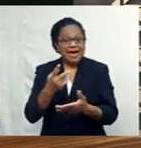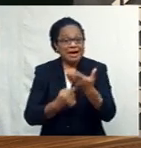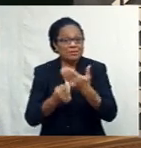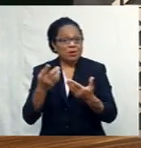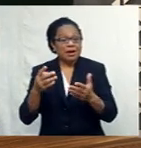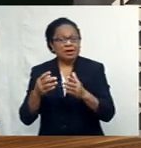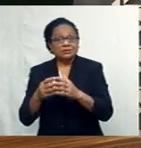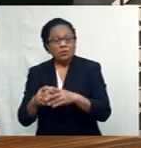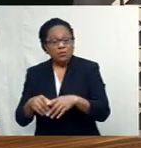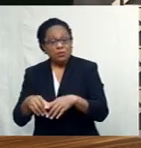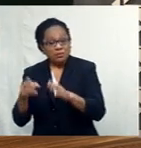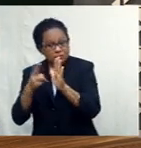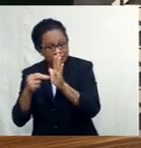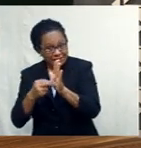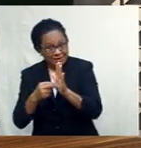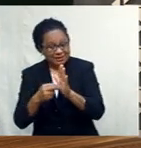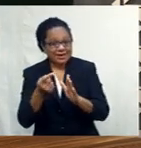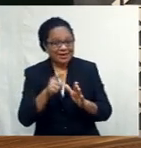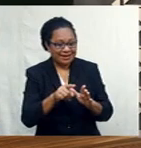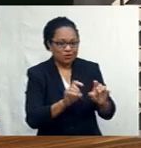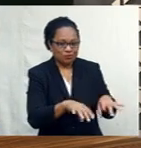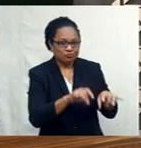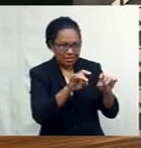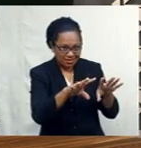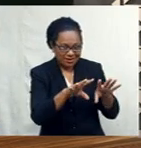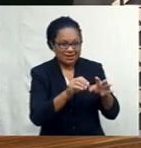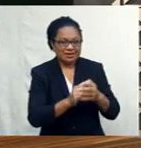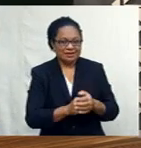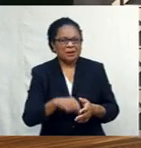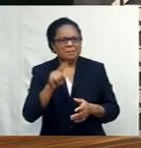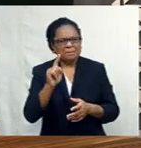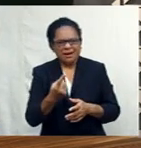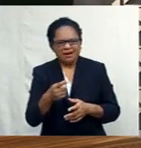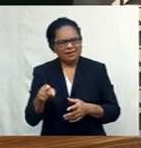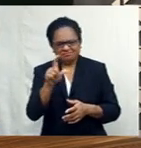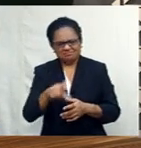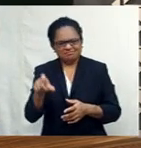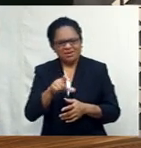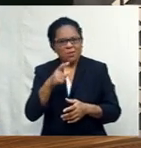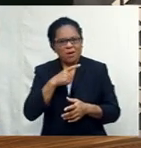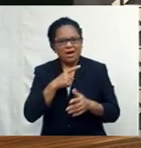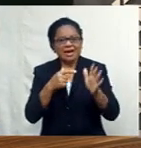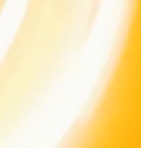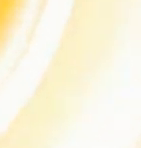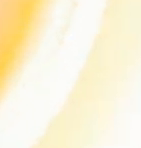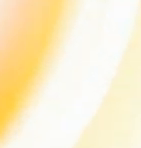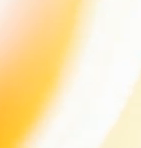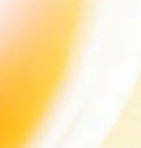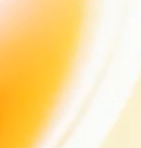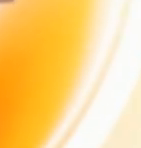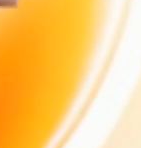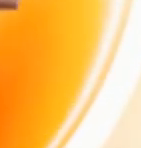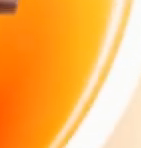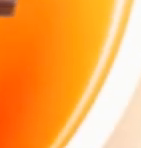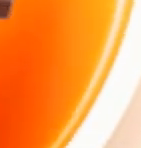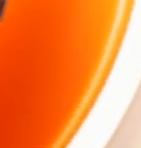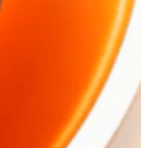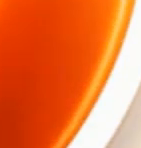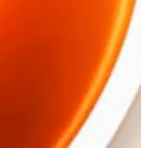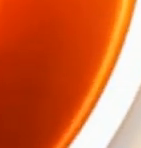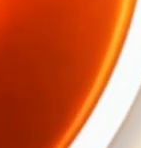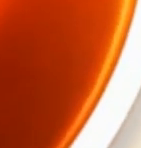and Wallabies on Saturday night, but was later denied after the TMO ruled a forward pass.